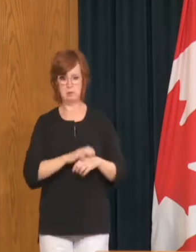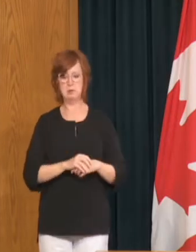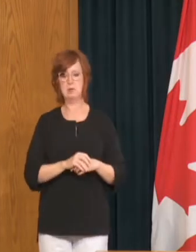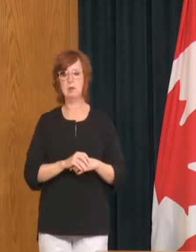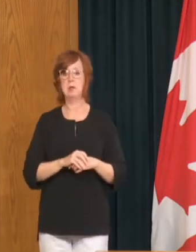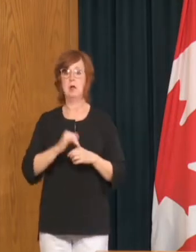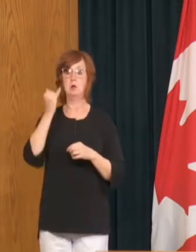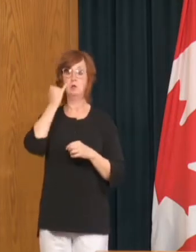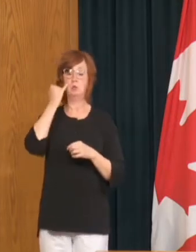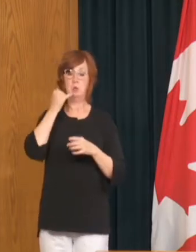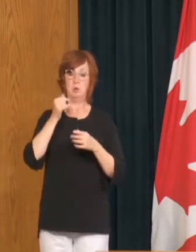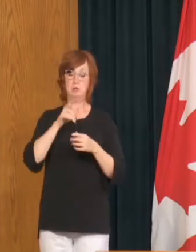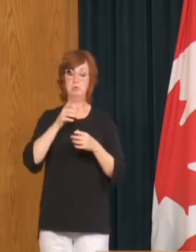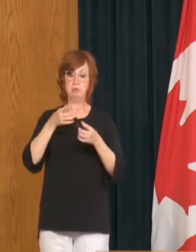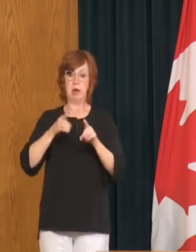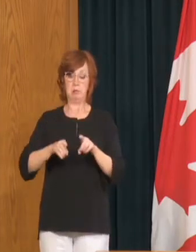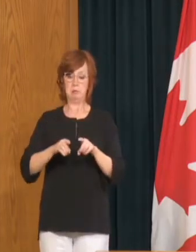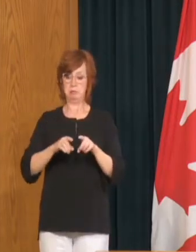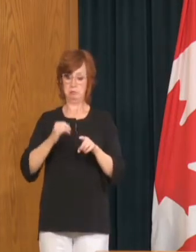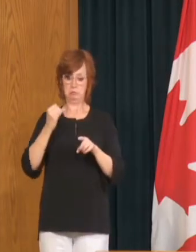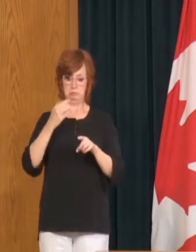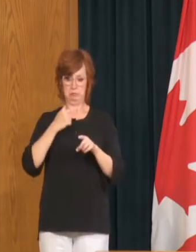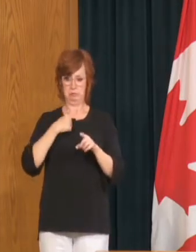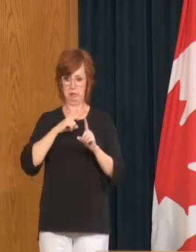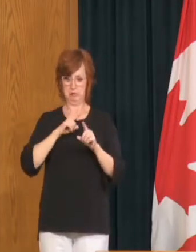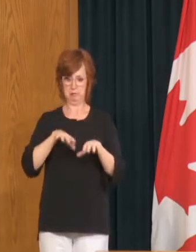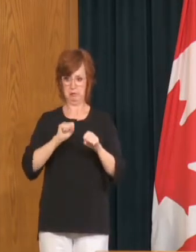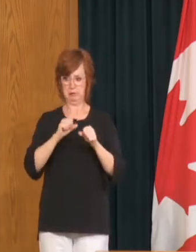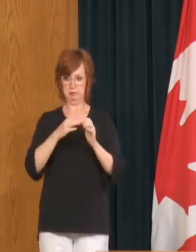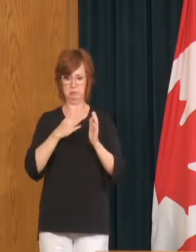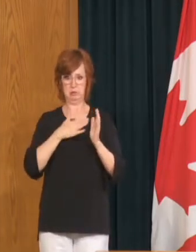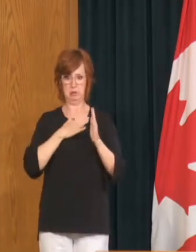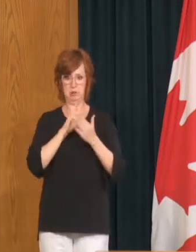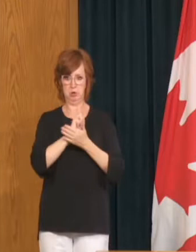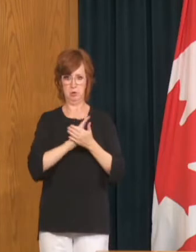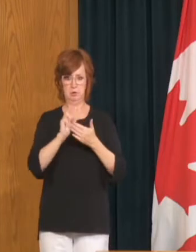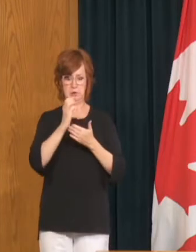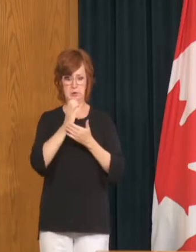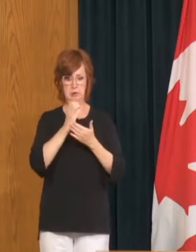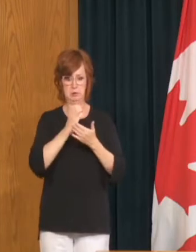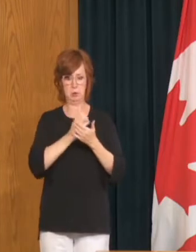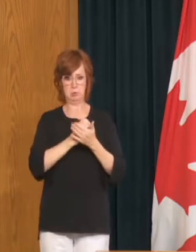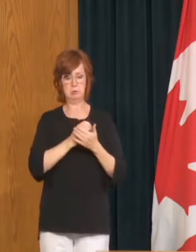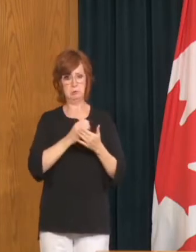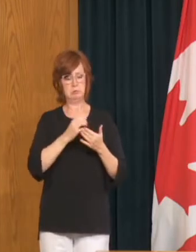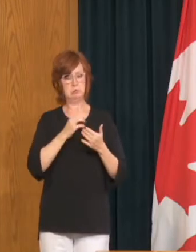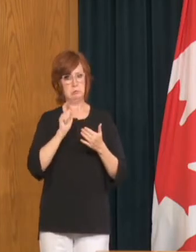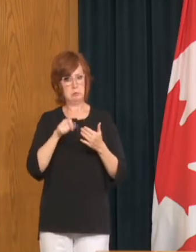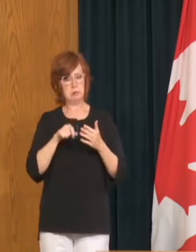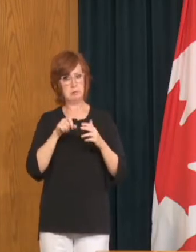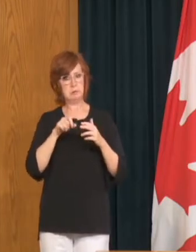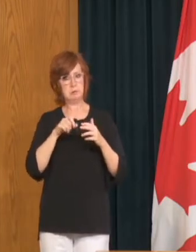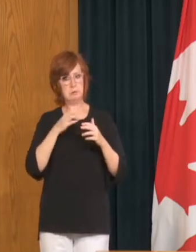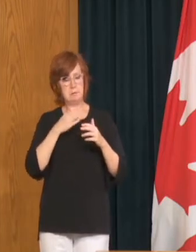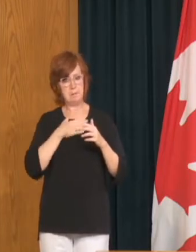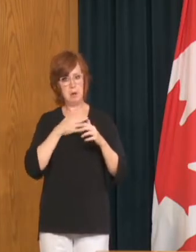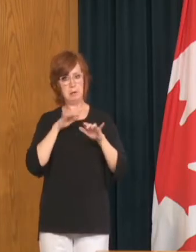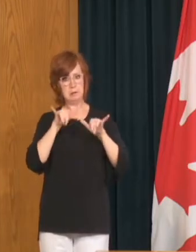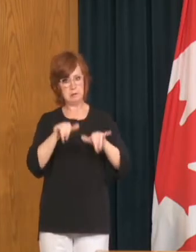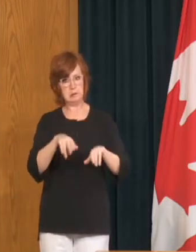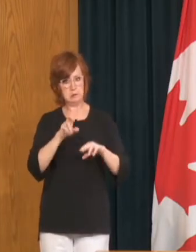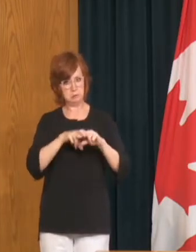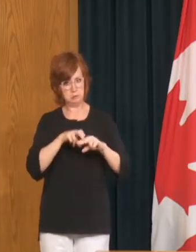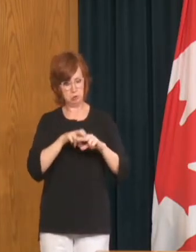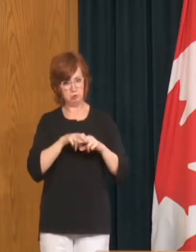same seat and have the same group of students at an appropriate distance, so that in the